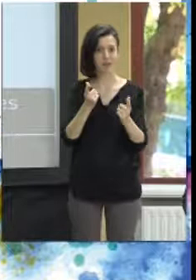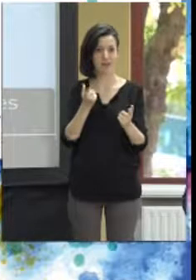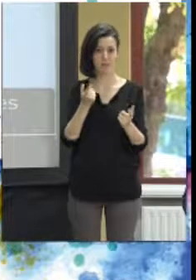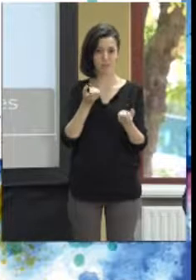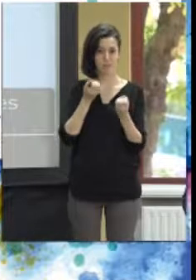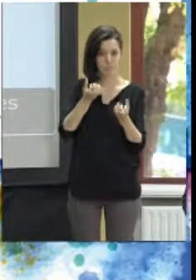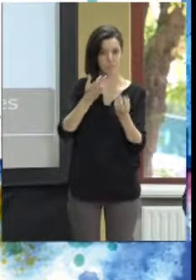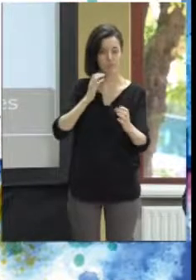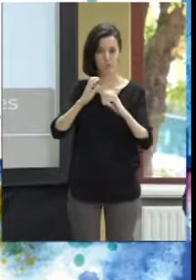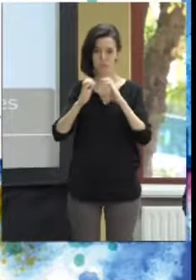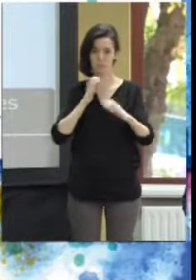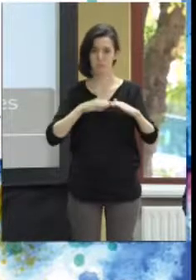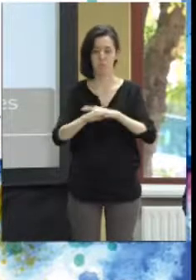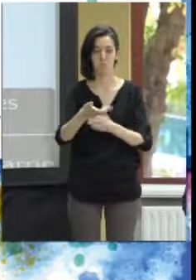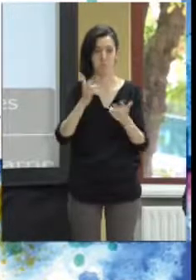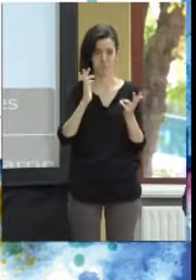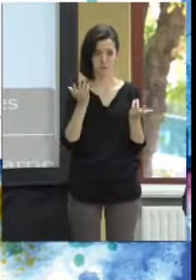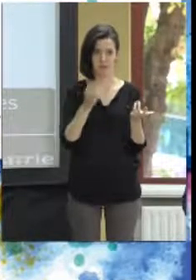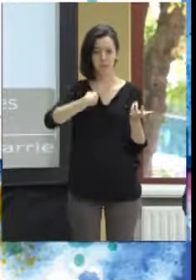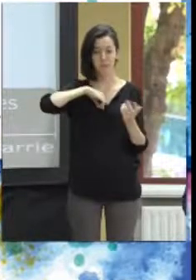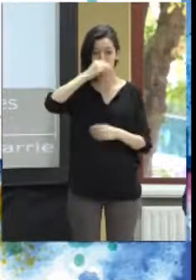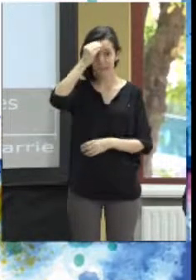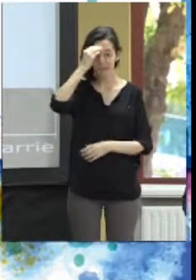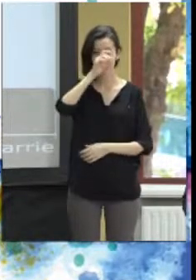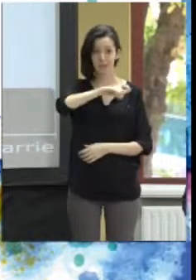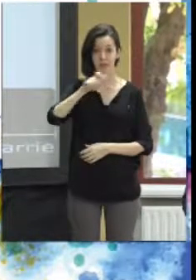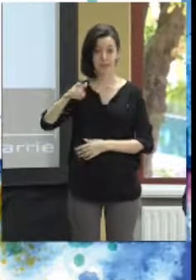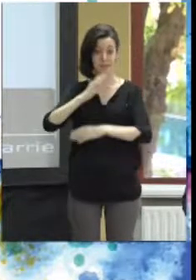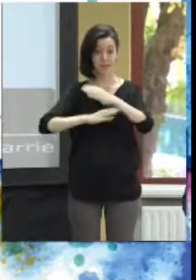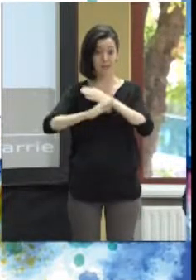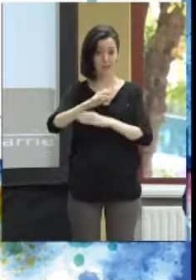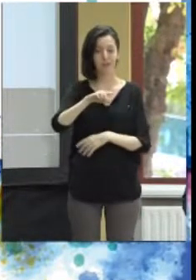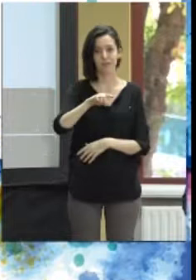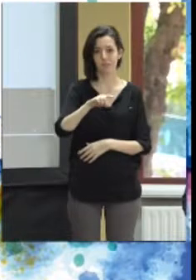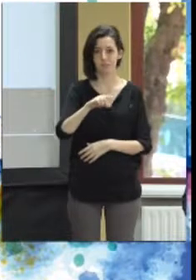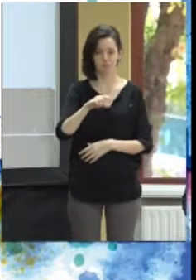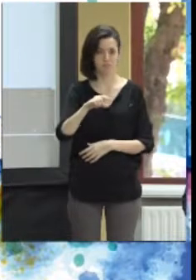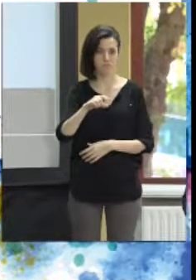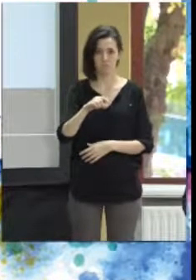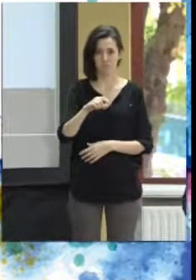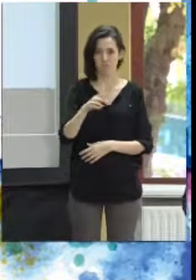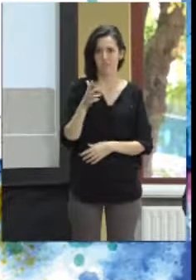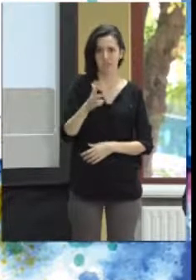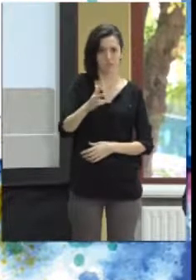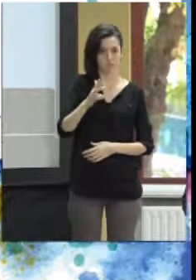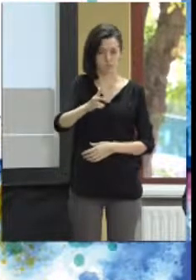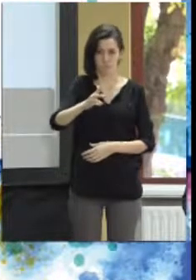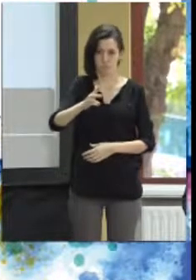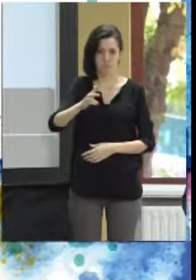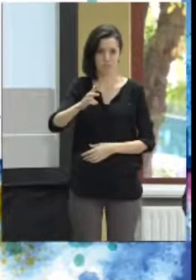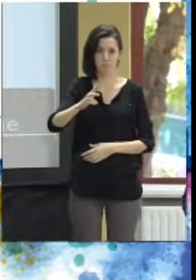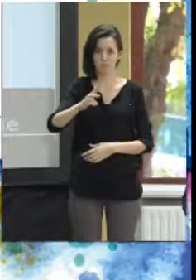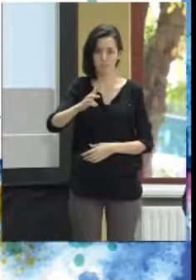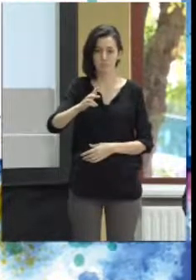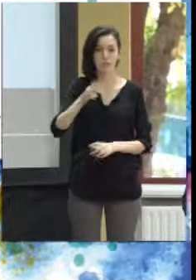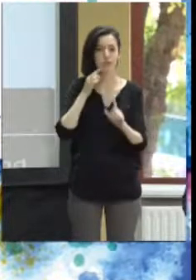to communication. We believe that disabled people are and have a legitimate right to